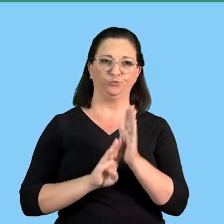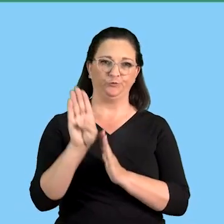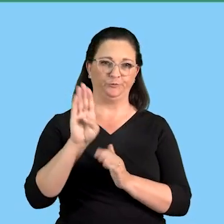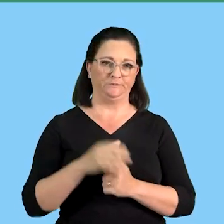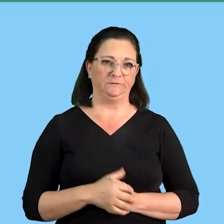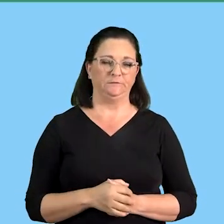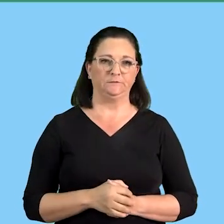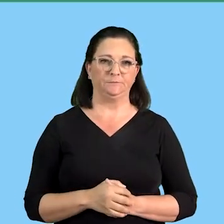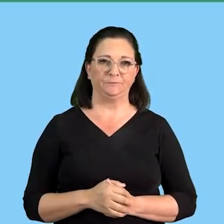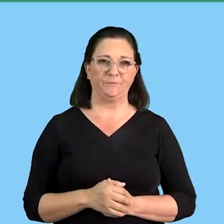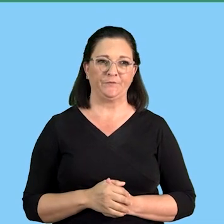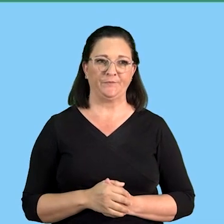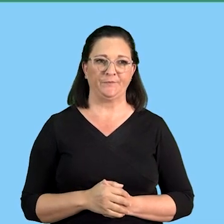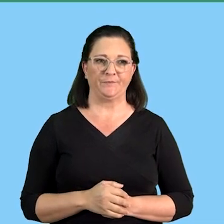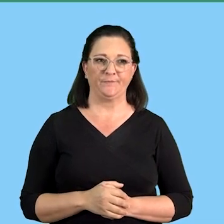performance.